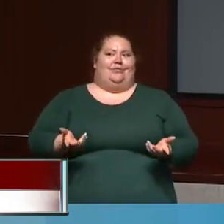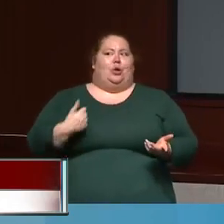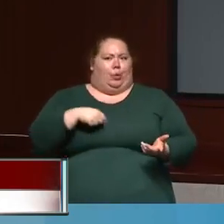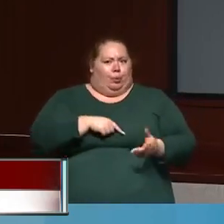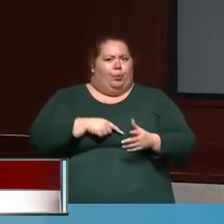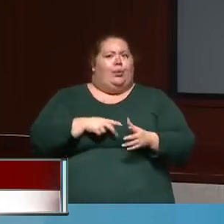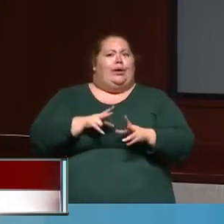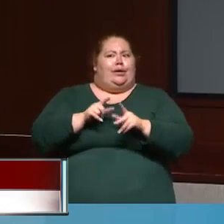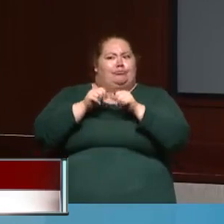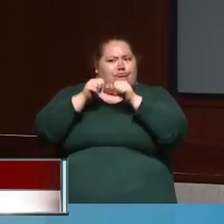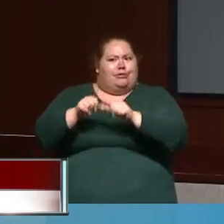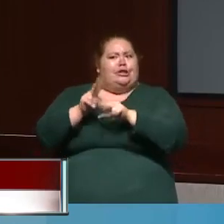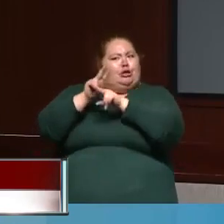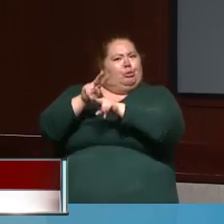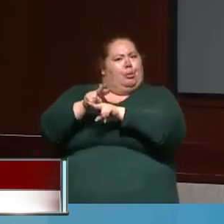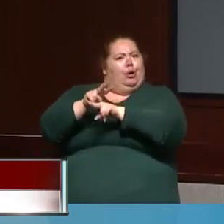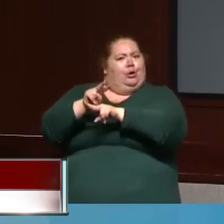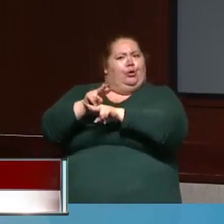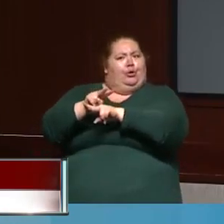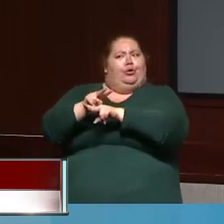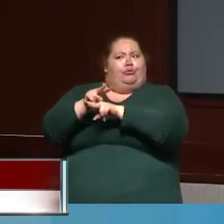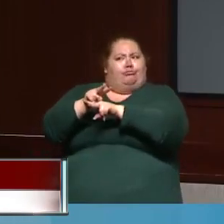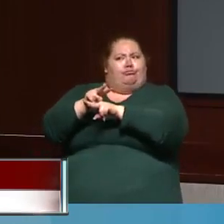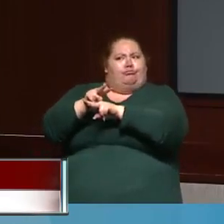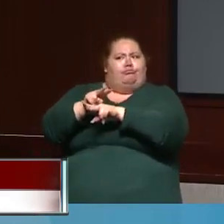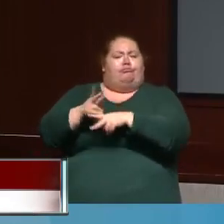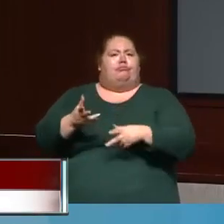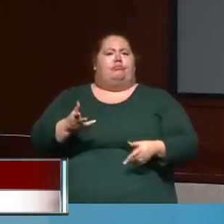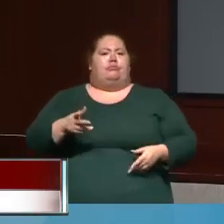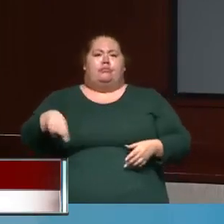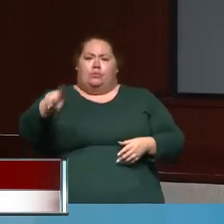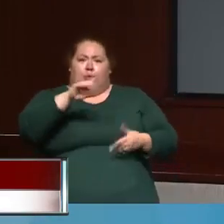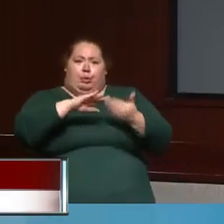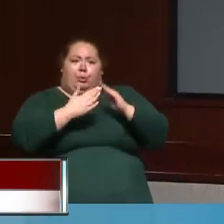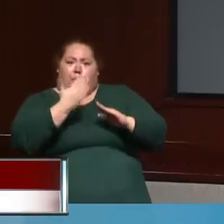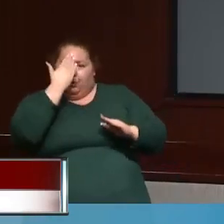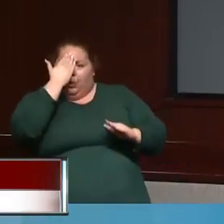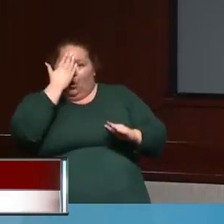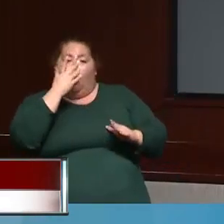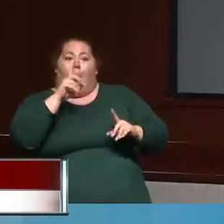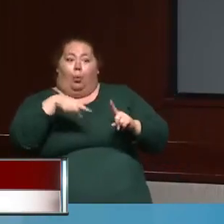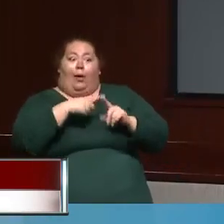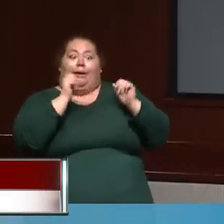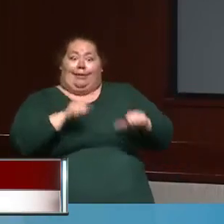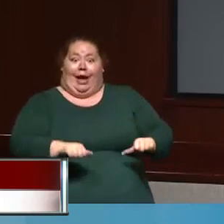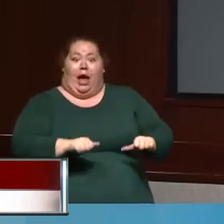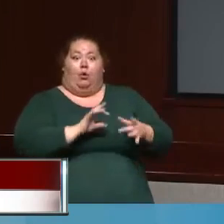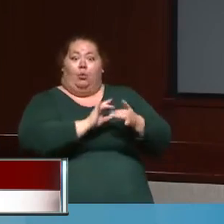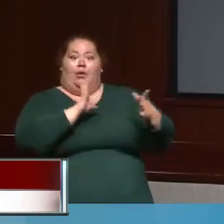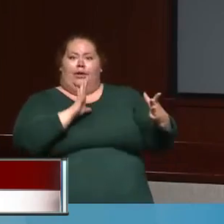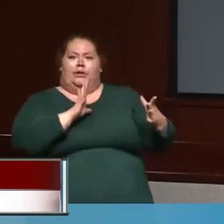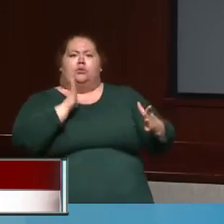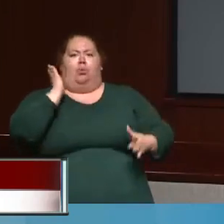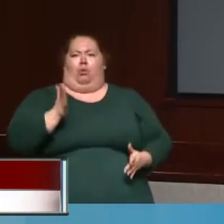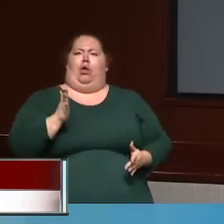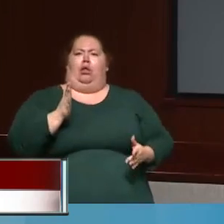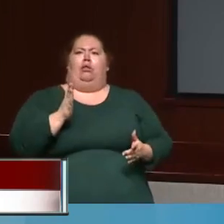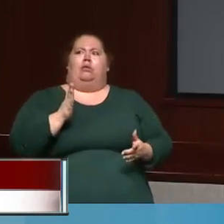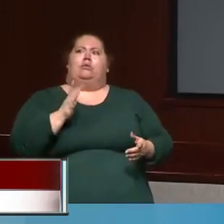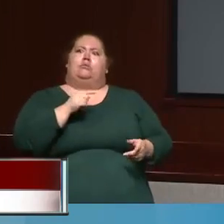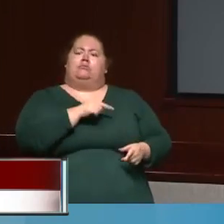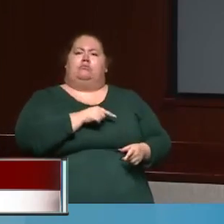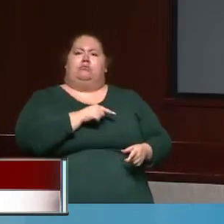want to ensure the community knows that, when we hit that point and the information that we have for this next set of